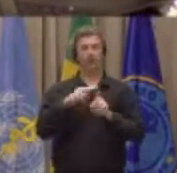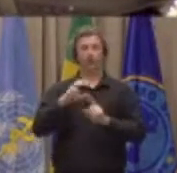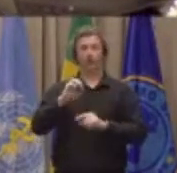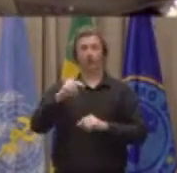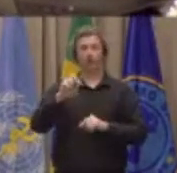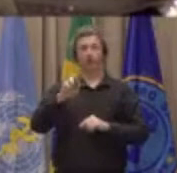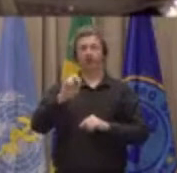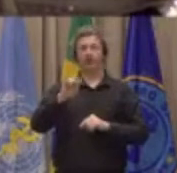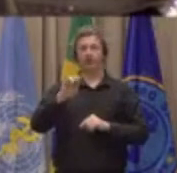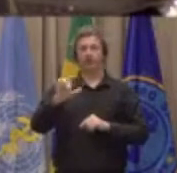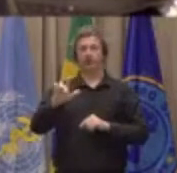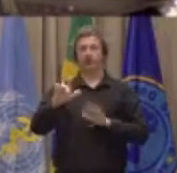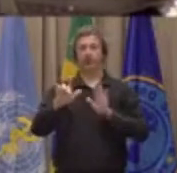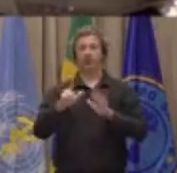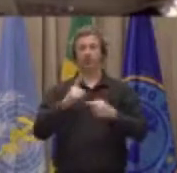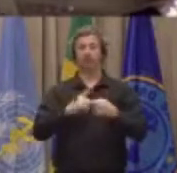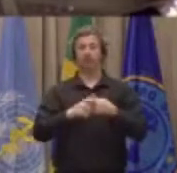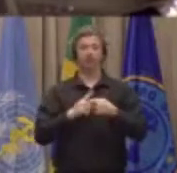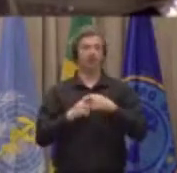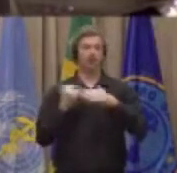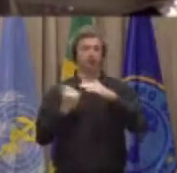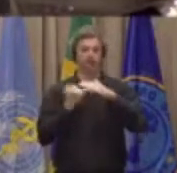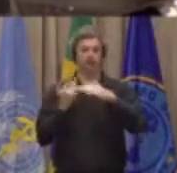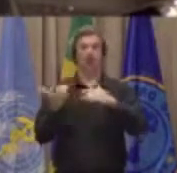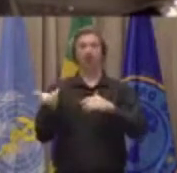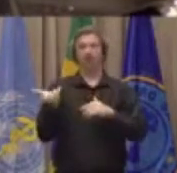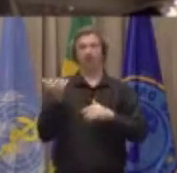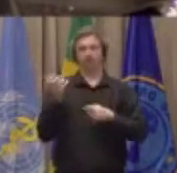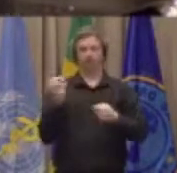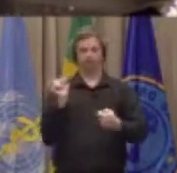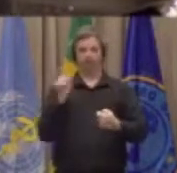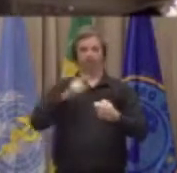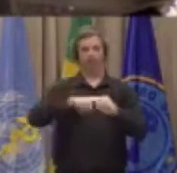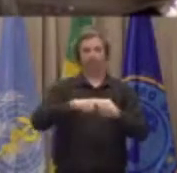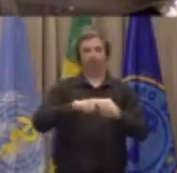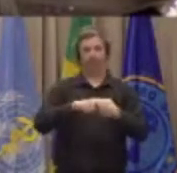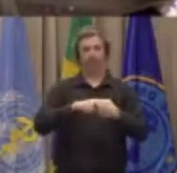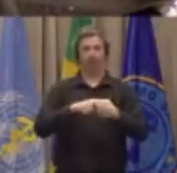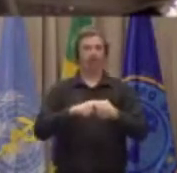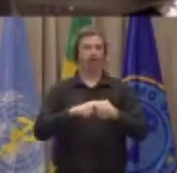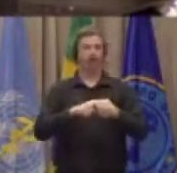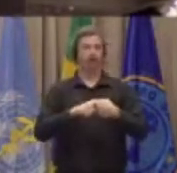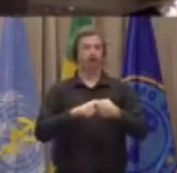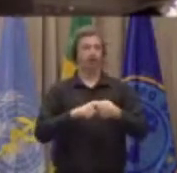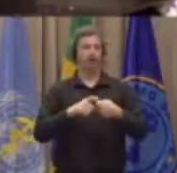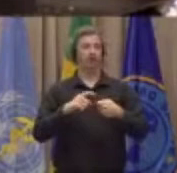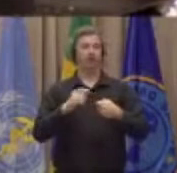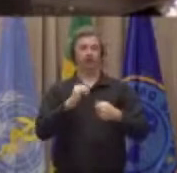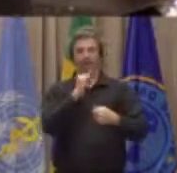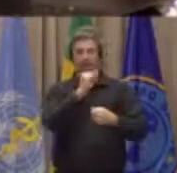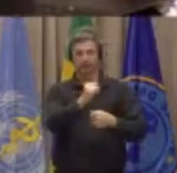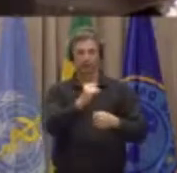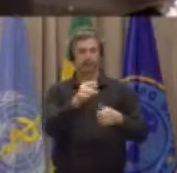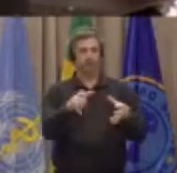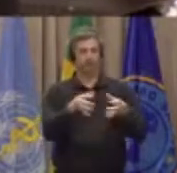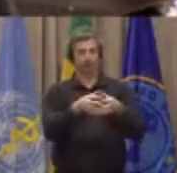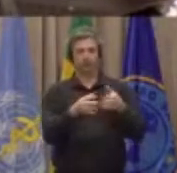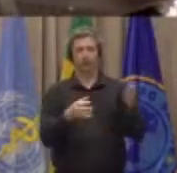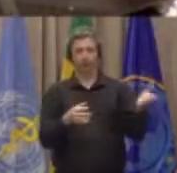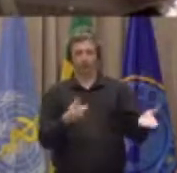the operational view. To want to join this project, we